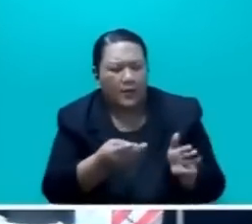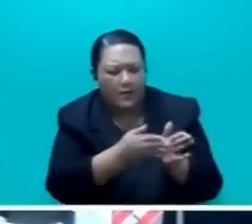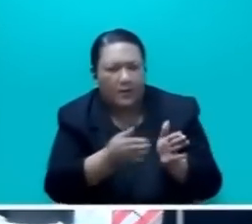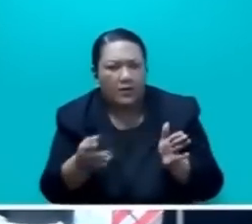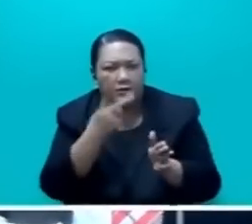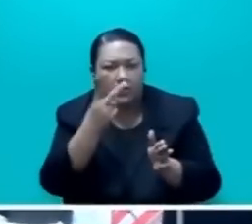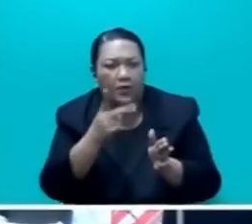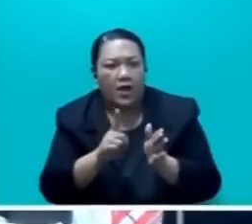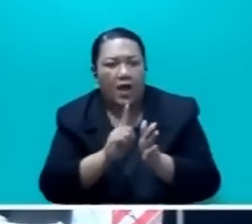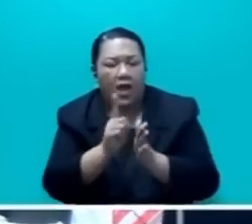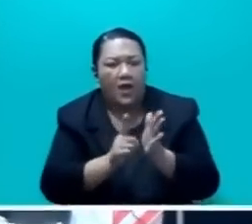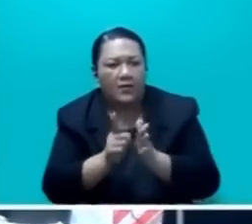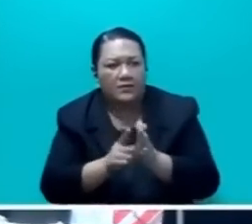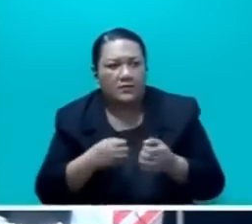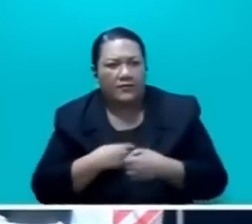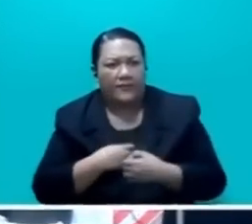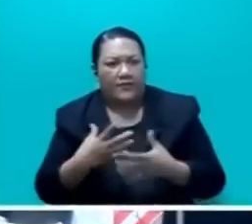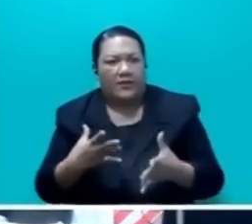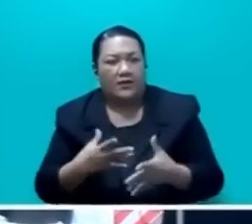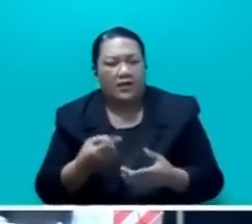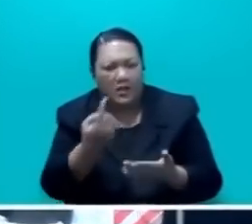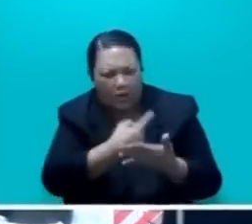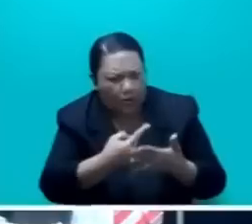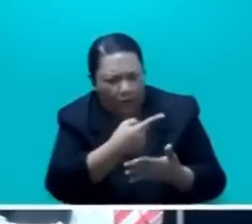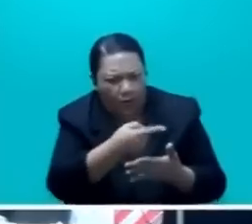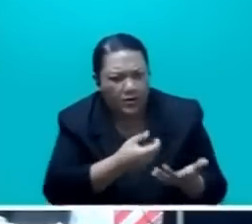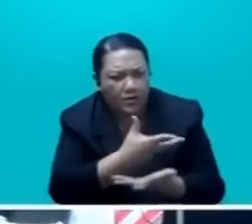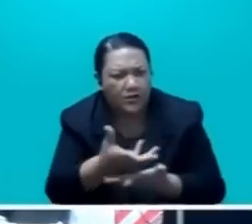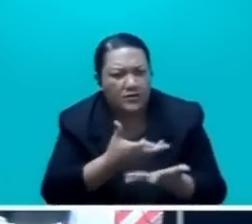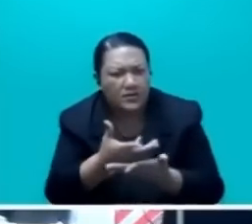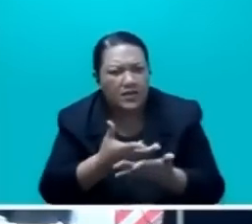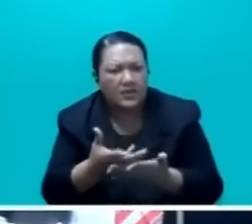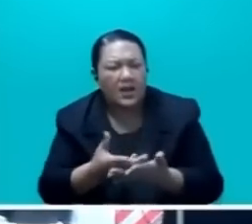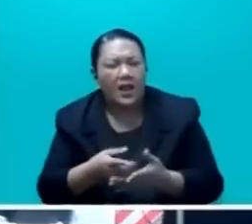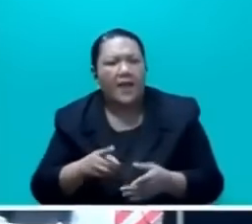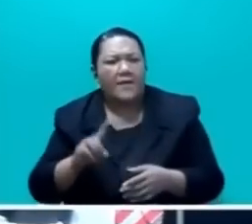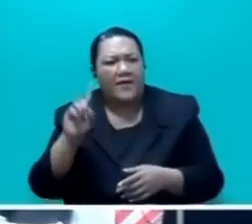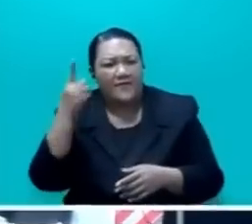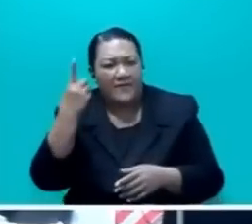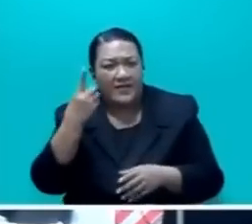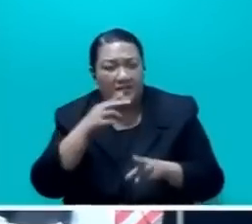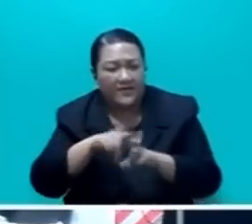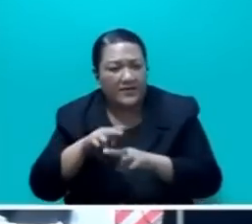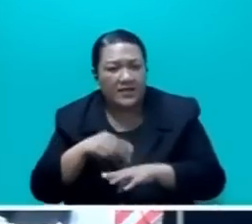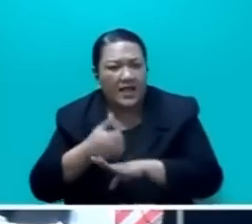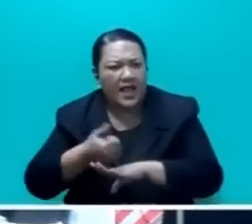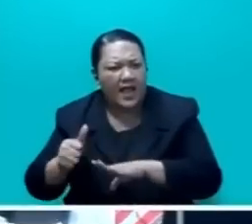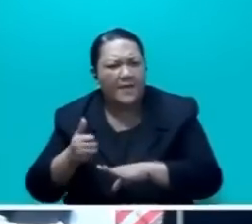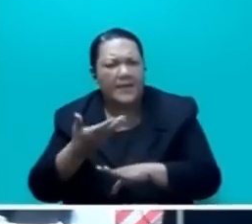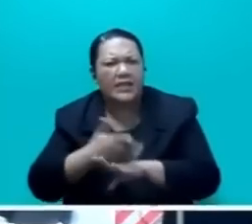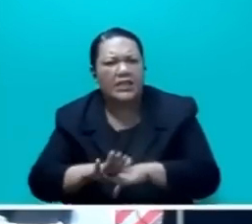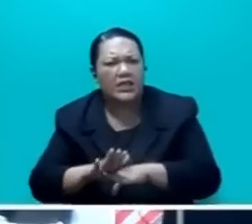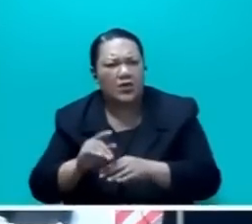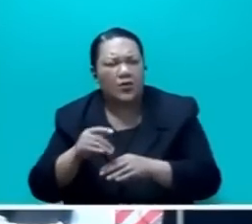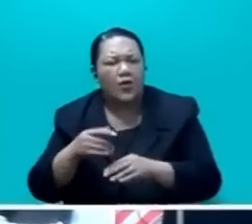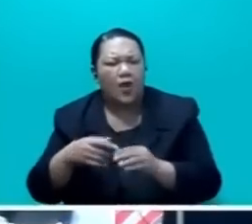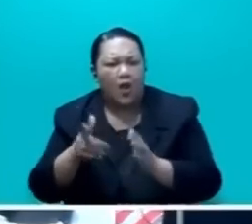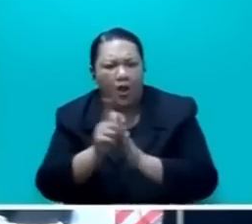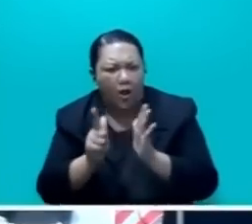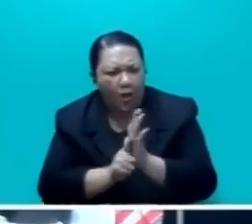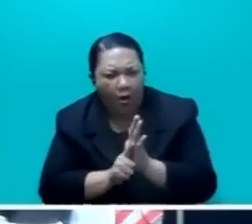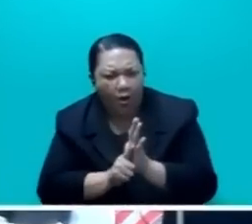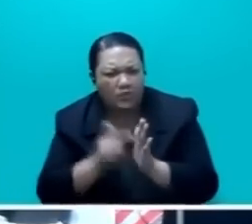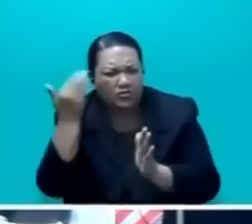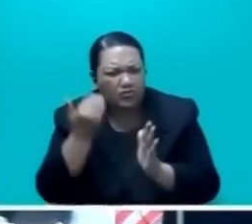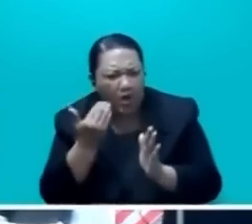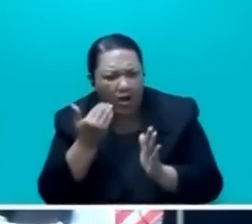sir, that was the only consultations framework undertaken by the Fiji First Government where a new law with far-reaching impacts on the media